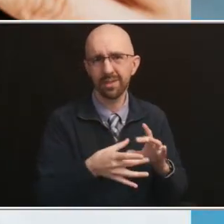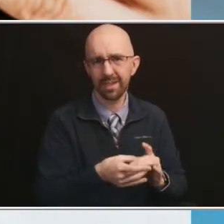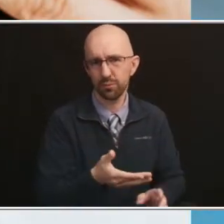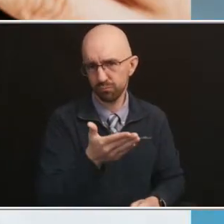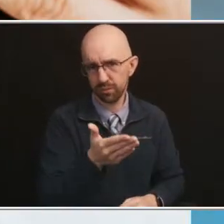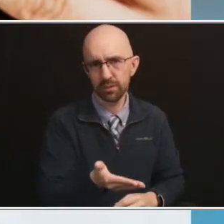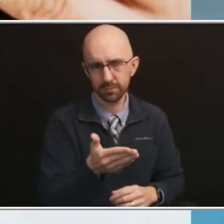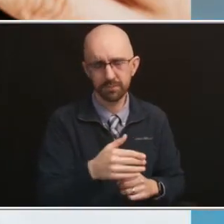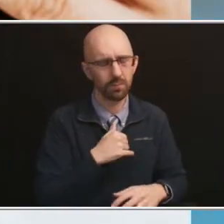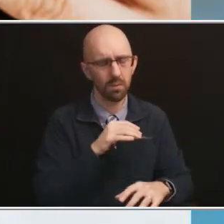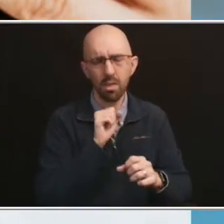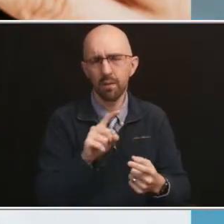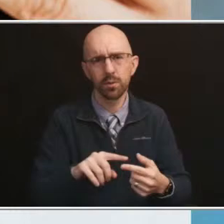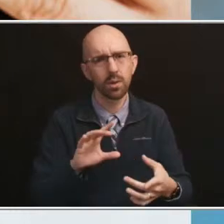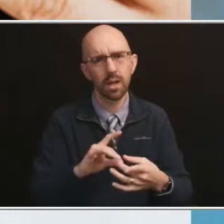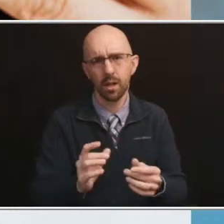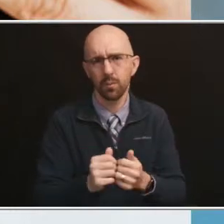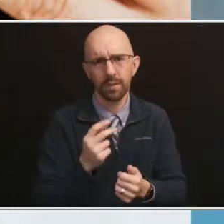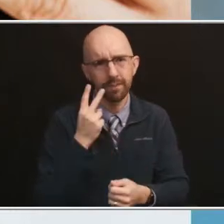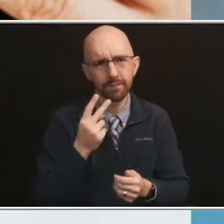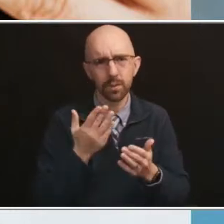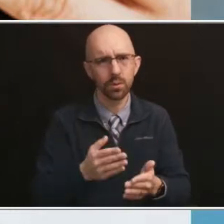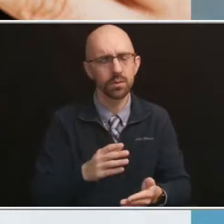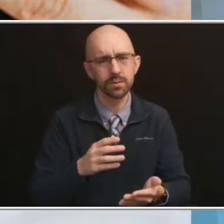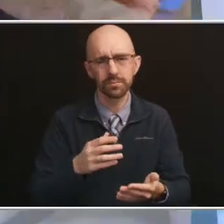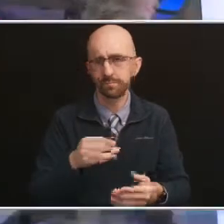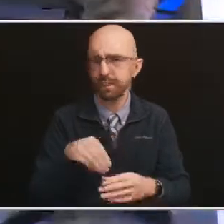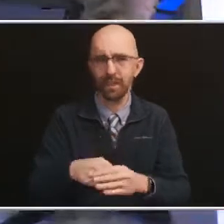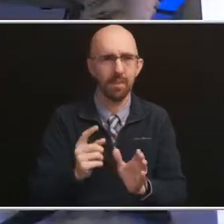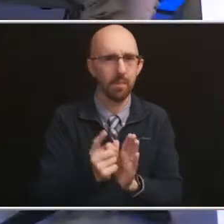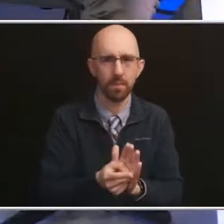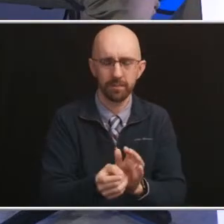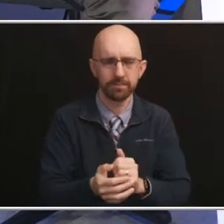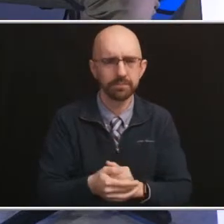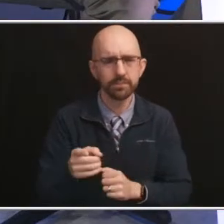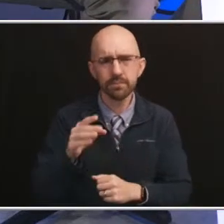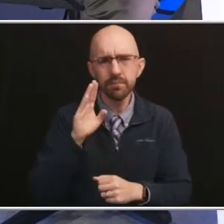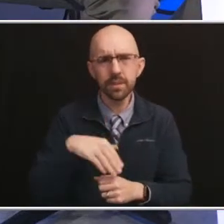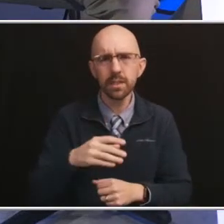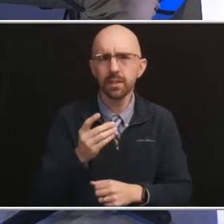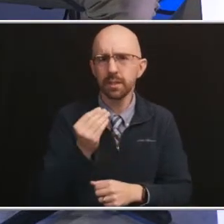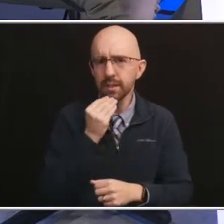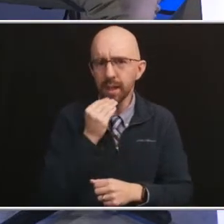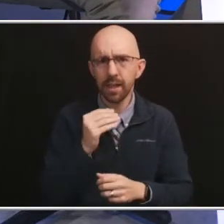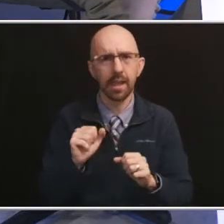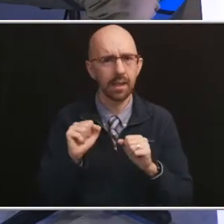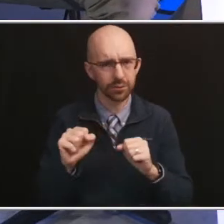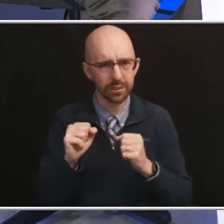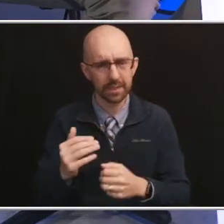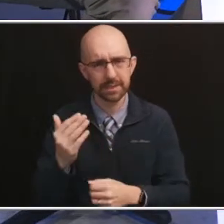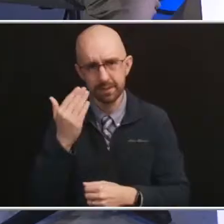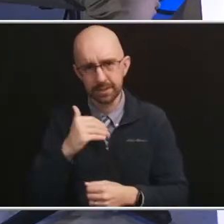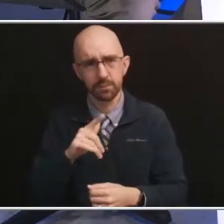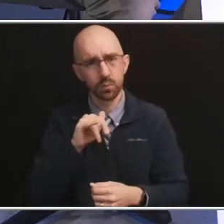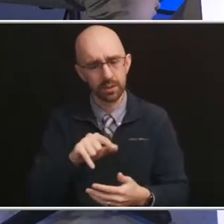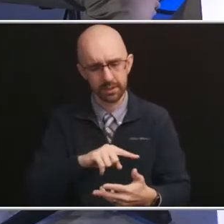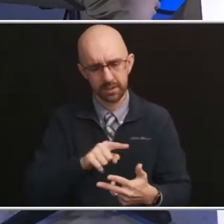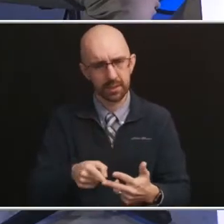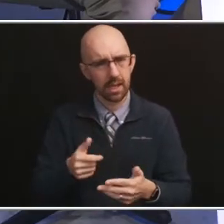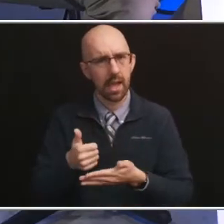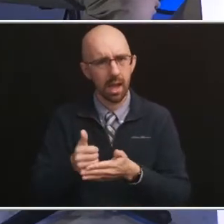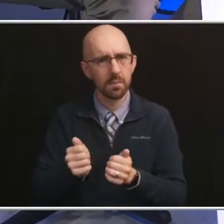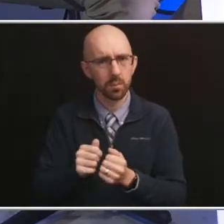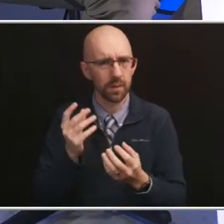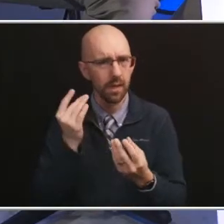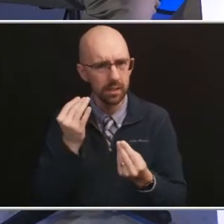connecting with our viewers in real time. Cindy, we know that diet and exercise and sleep really can help with cognition. What